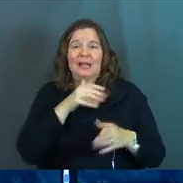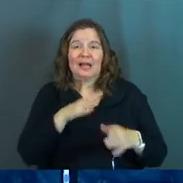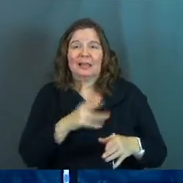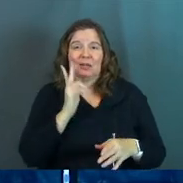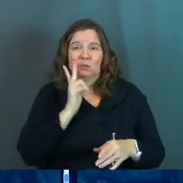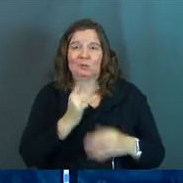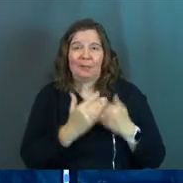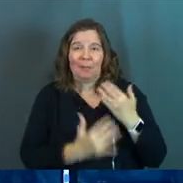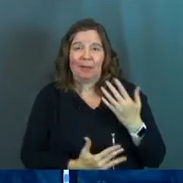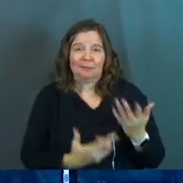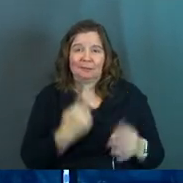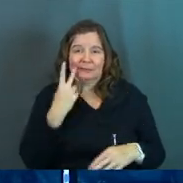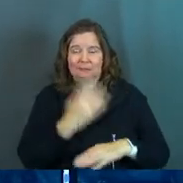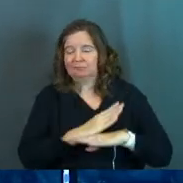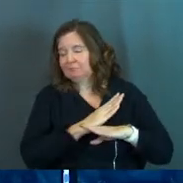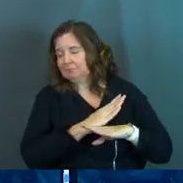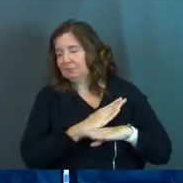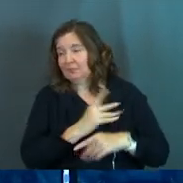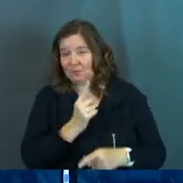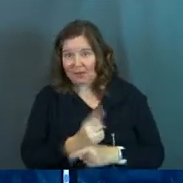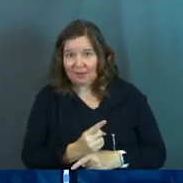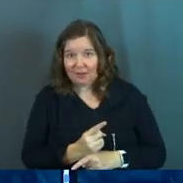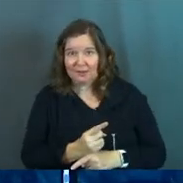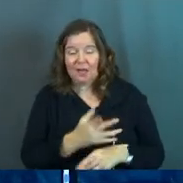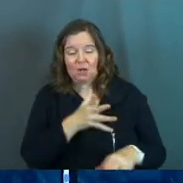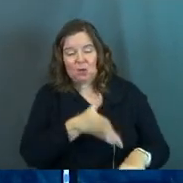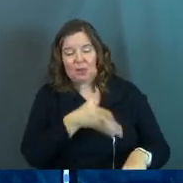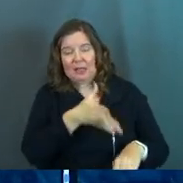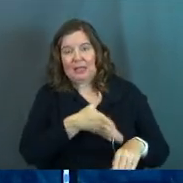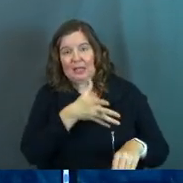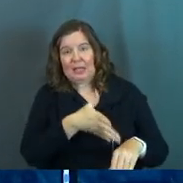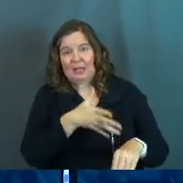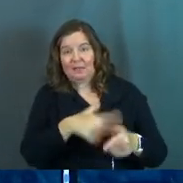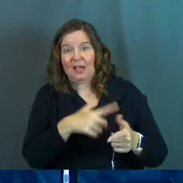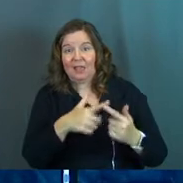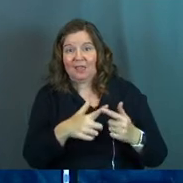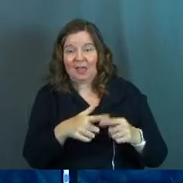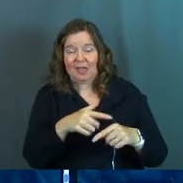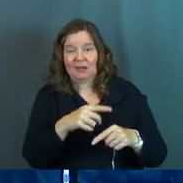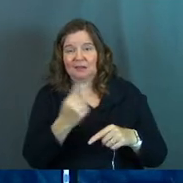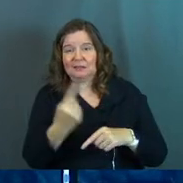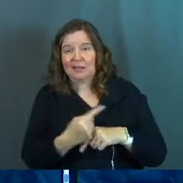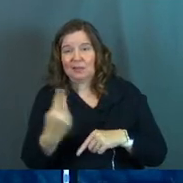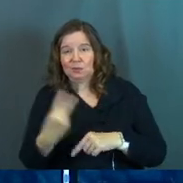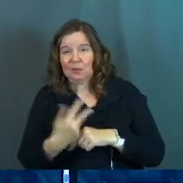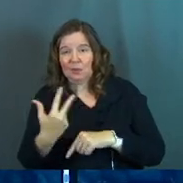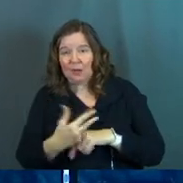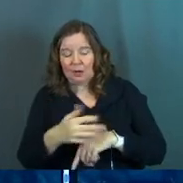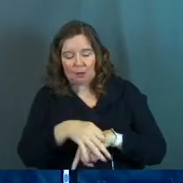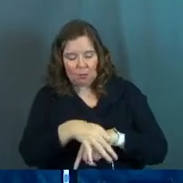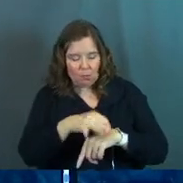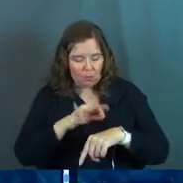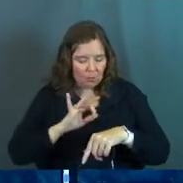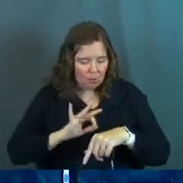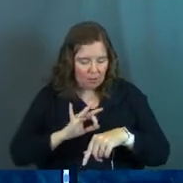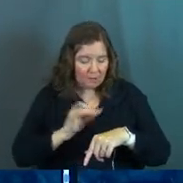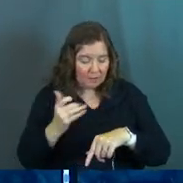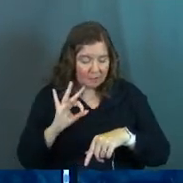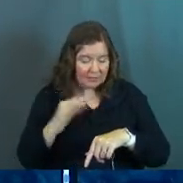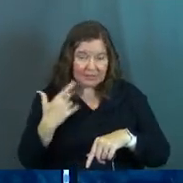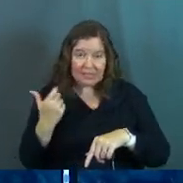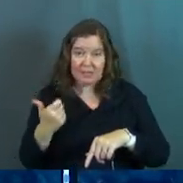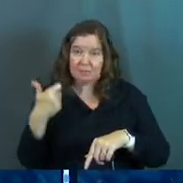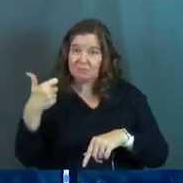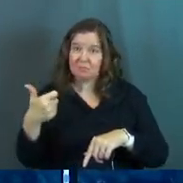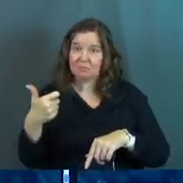letting you see the blood. Right? And you leave it on there, and then you go a few days, and once you take the Band-Aid off, if everything's